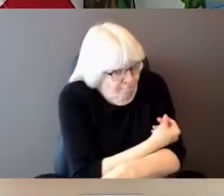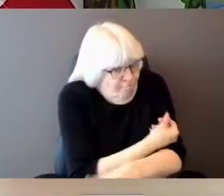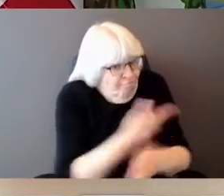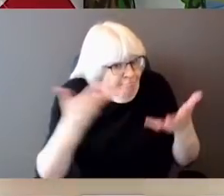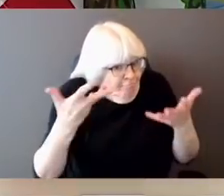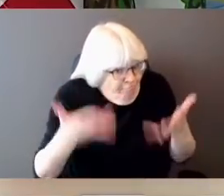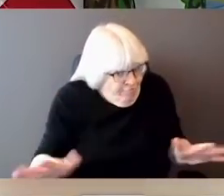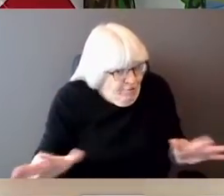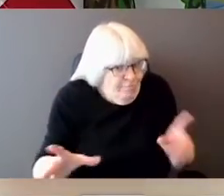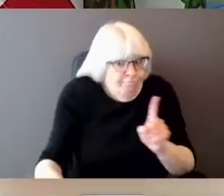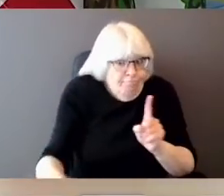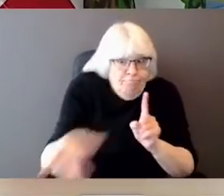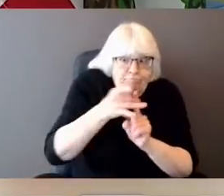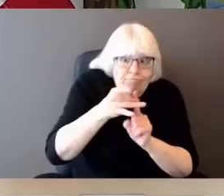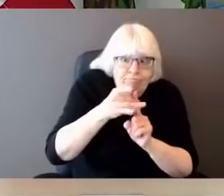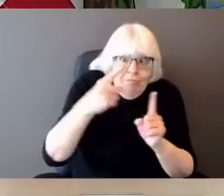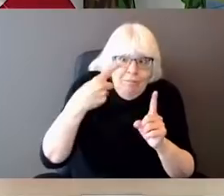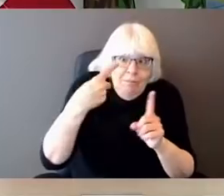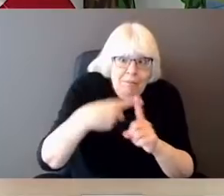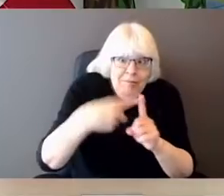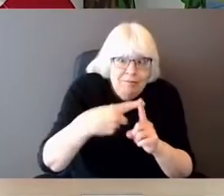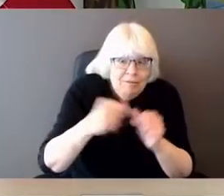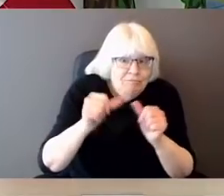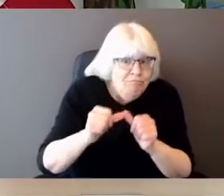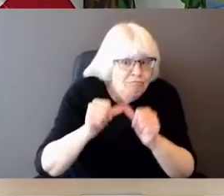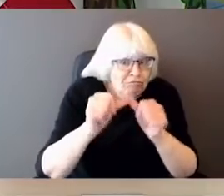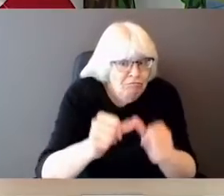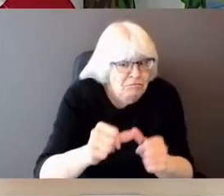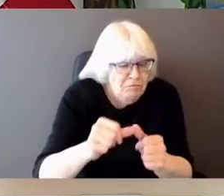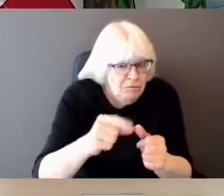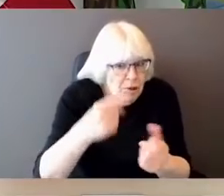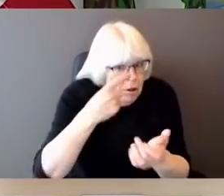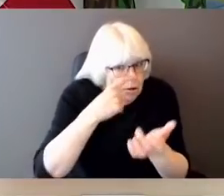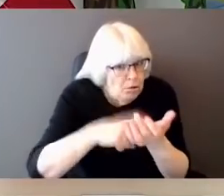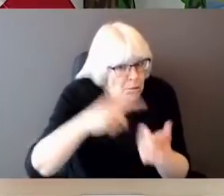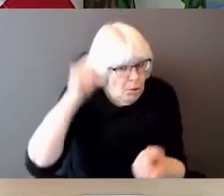we'll continue to learn more because it's really been